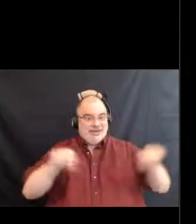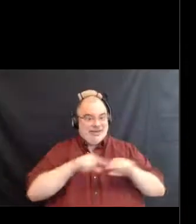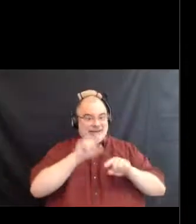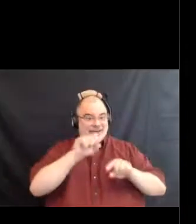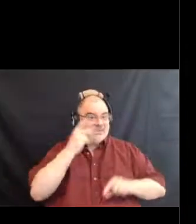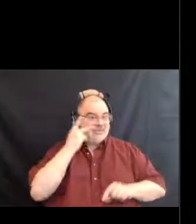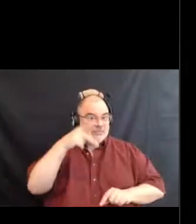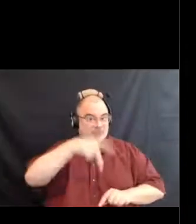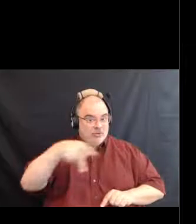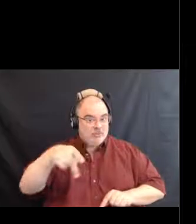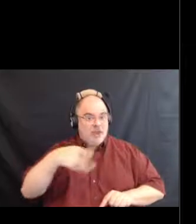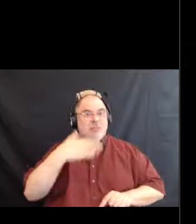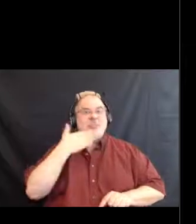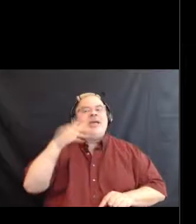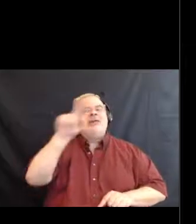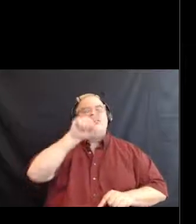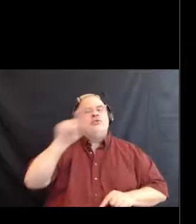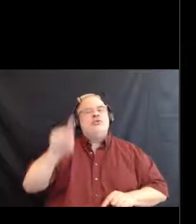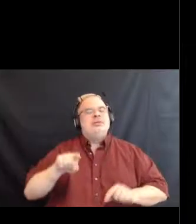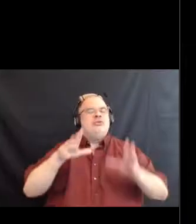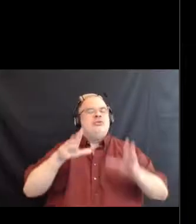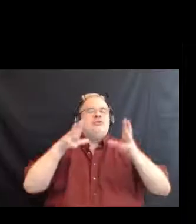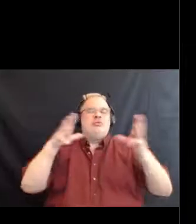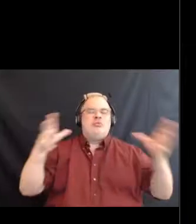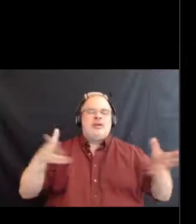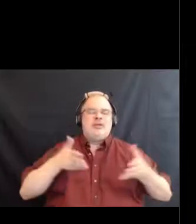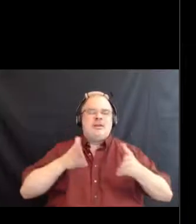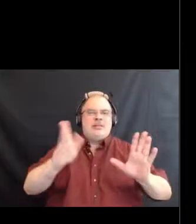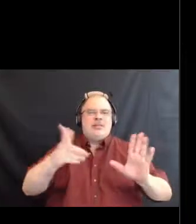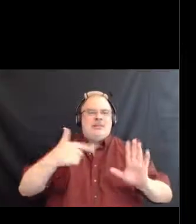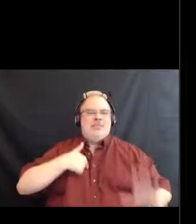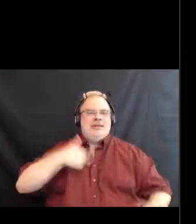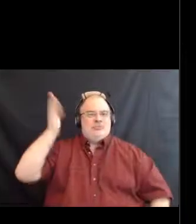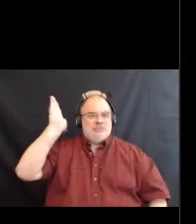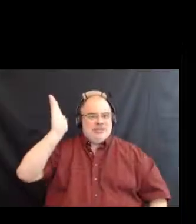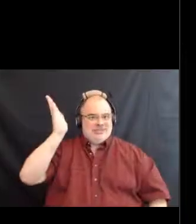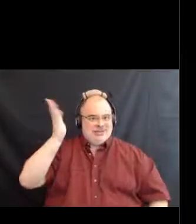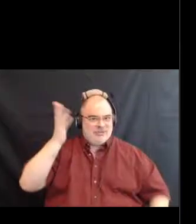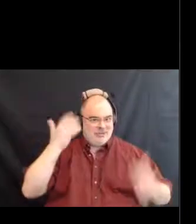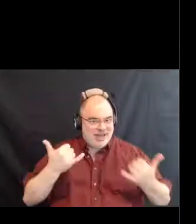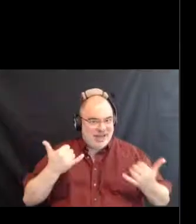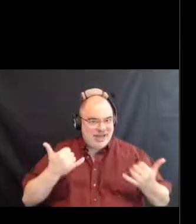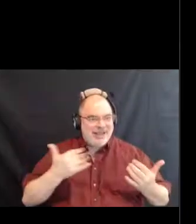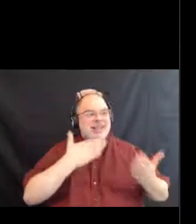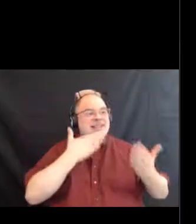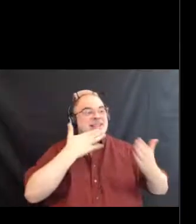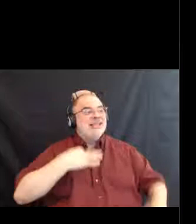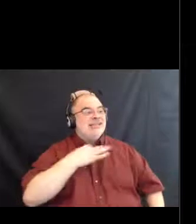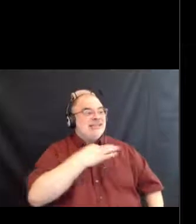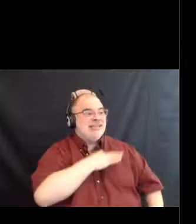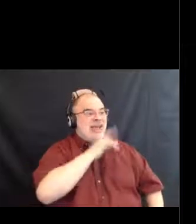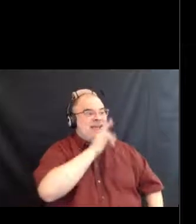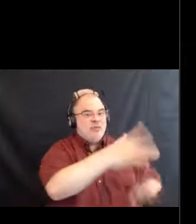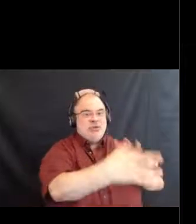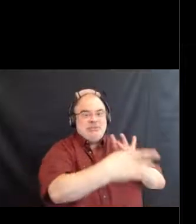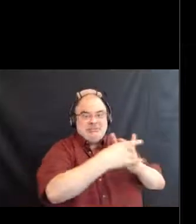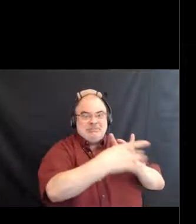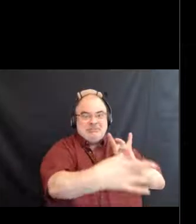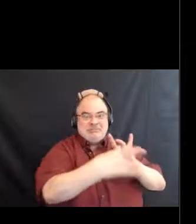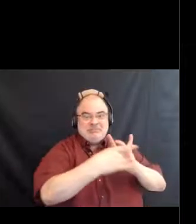thank Suzanne so much for allowing me to present today and thank her staff for joining. Hopefully this